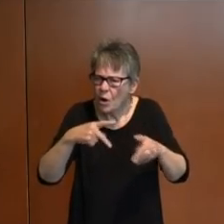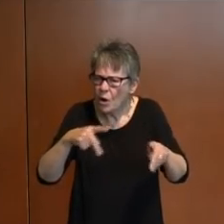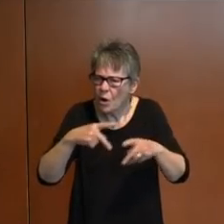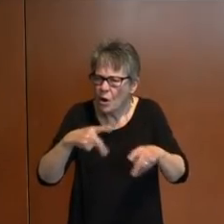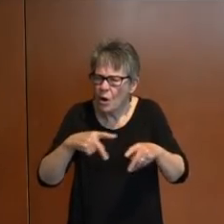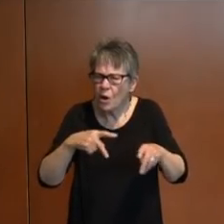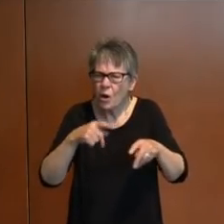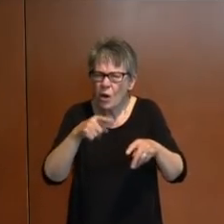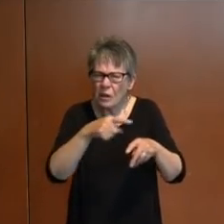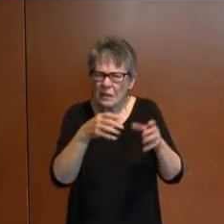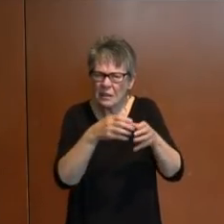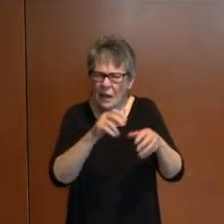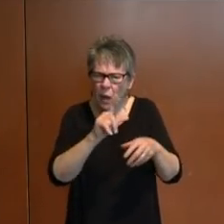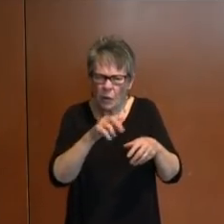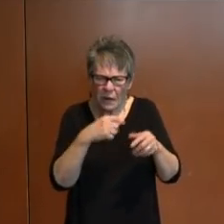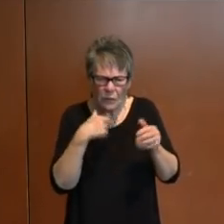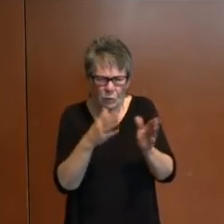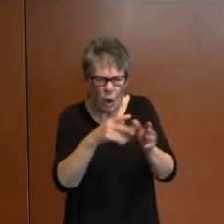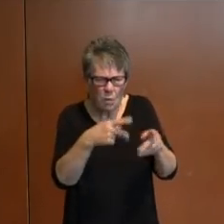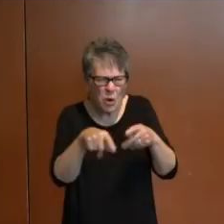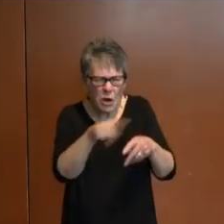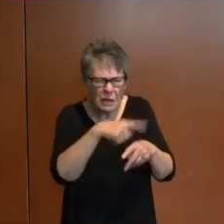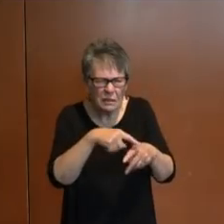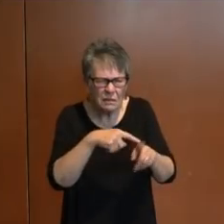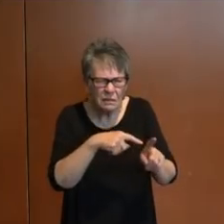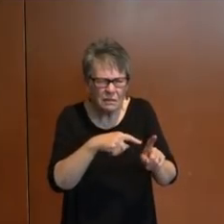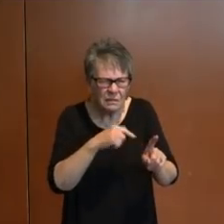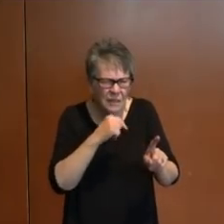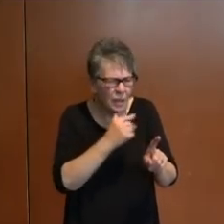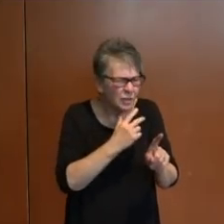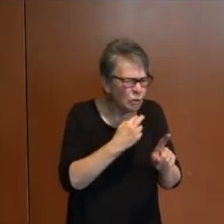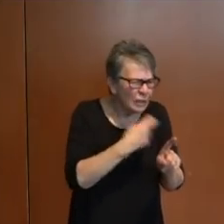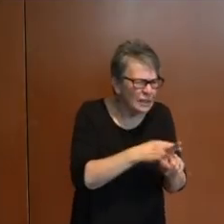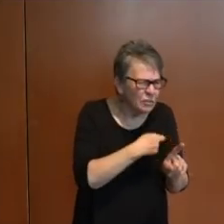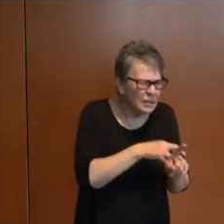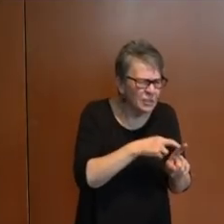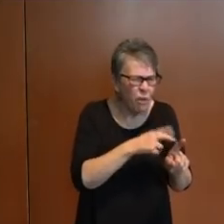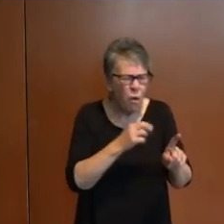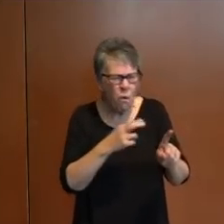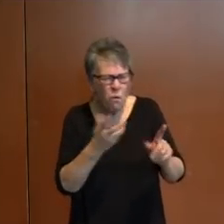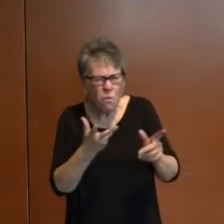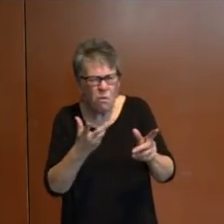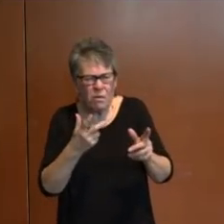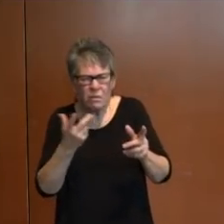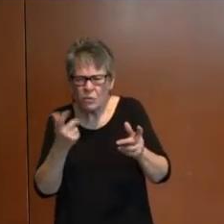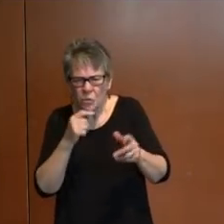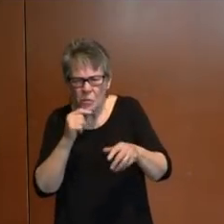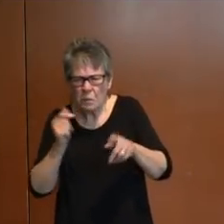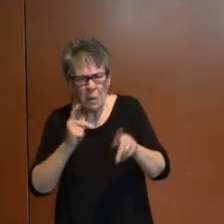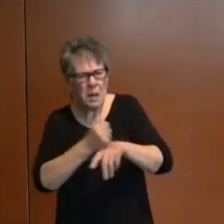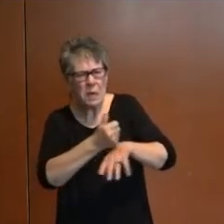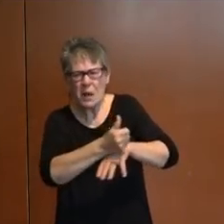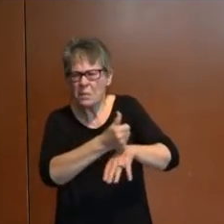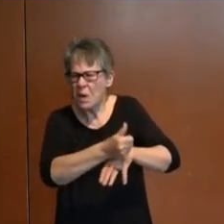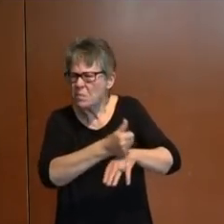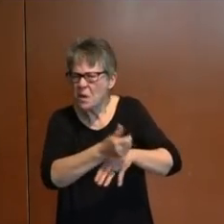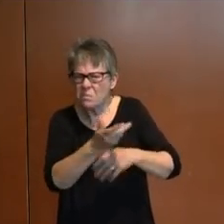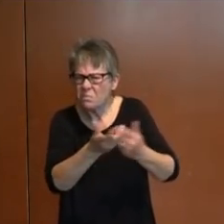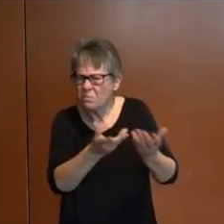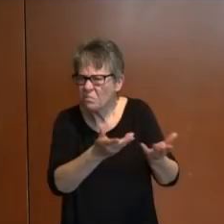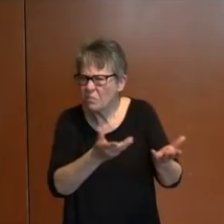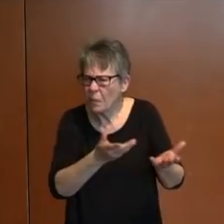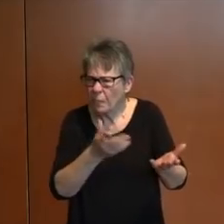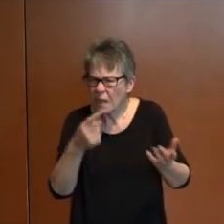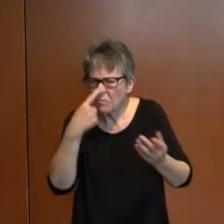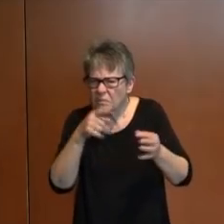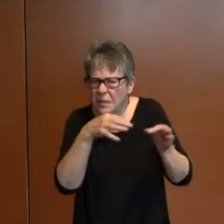And you know, the fact that this is not going to be tolerated. Yep. So let's start. If it's okay, let's start with Judy